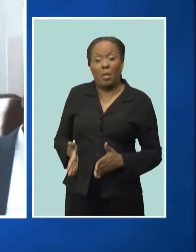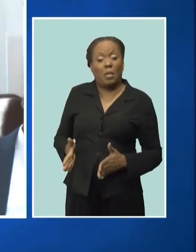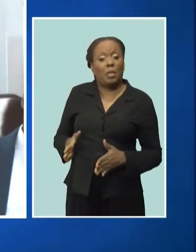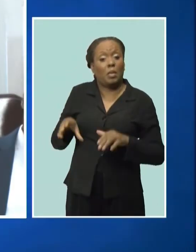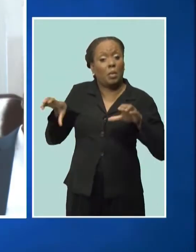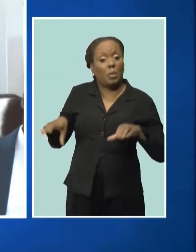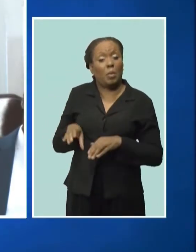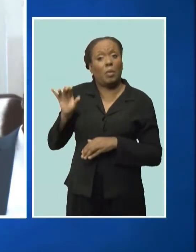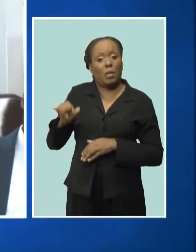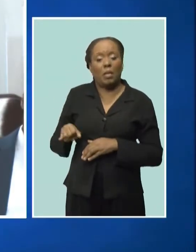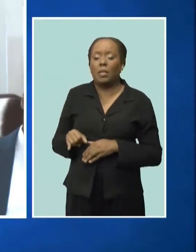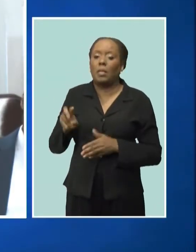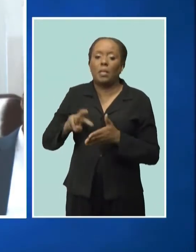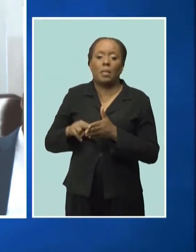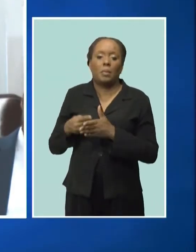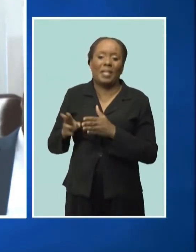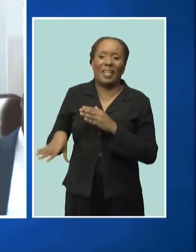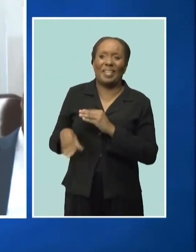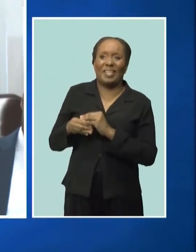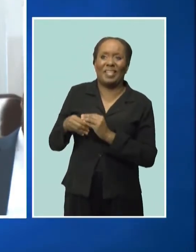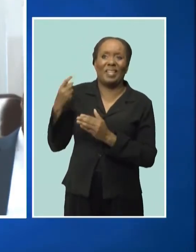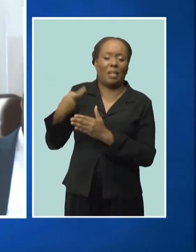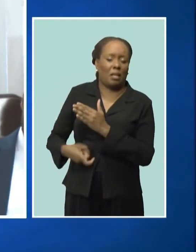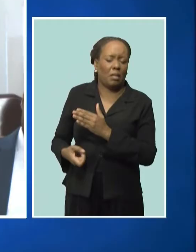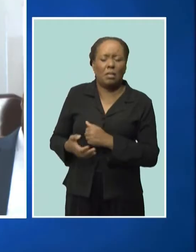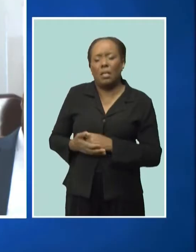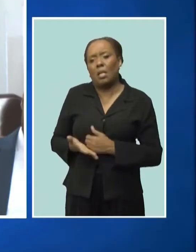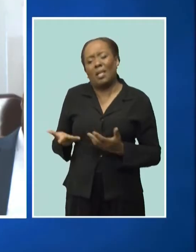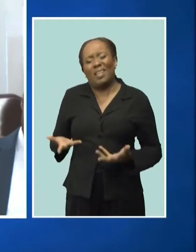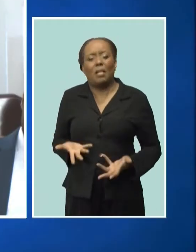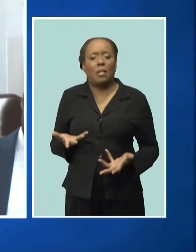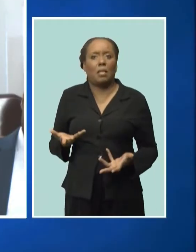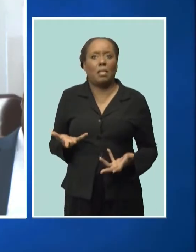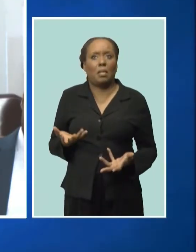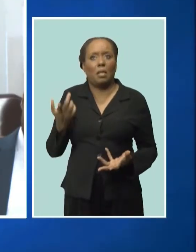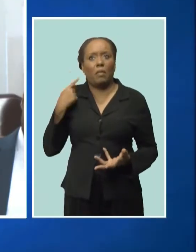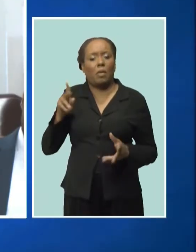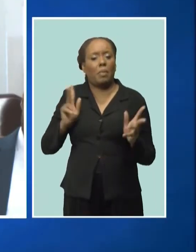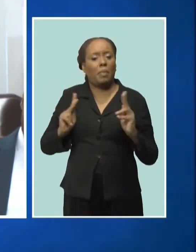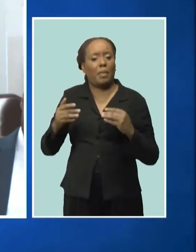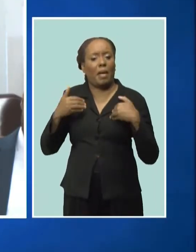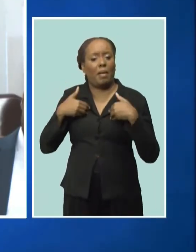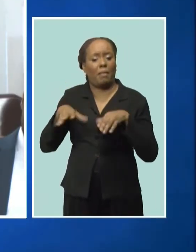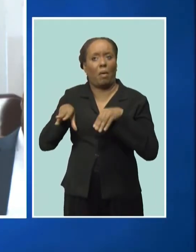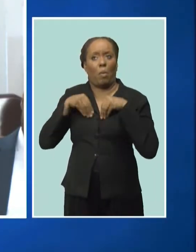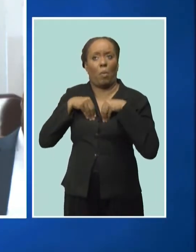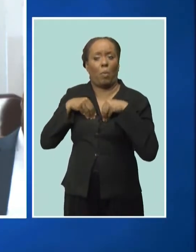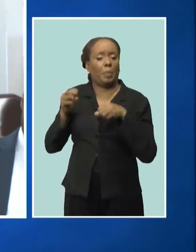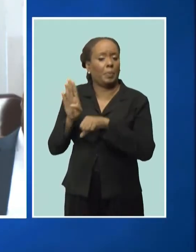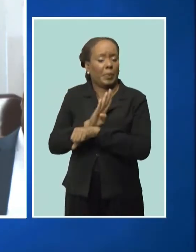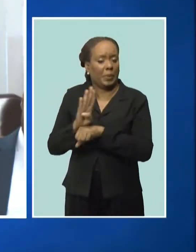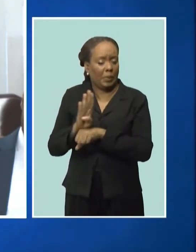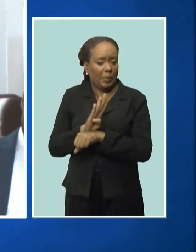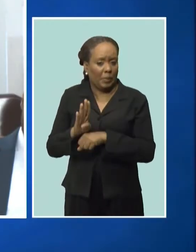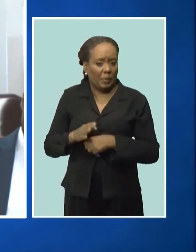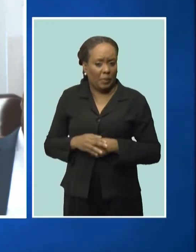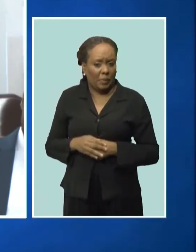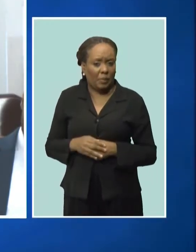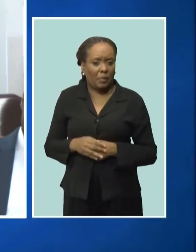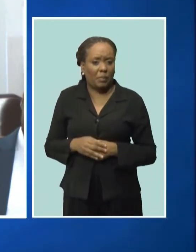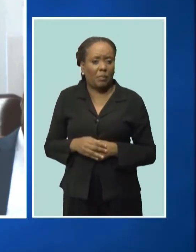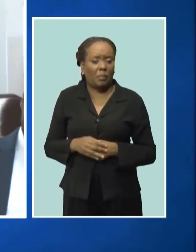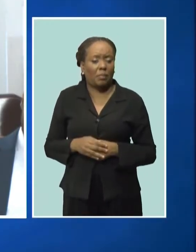burden. That is an additional cost. And I think it's ill-advised. I think that we will find